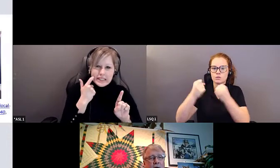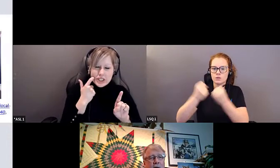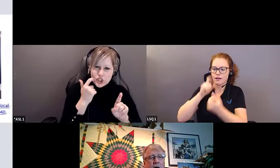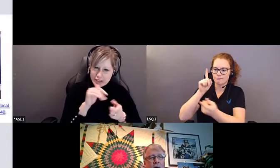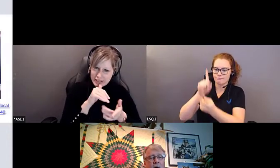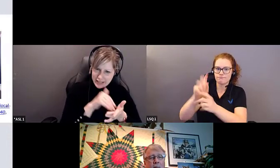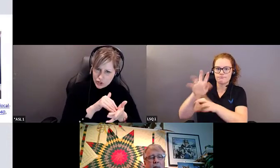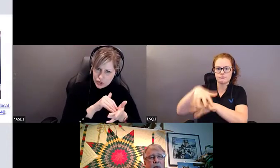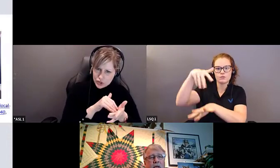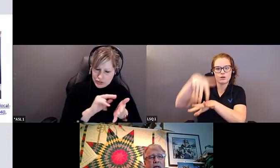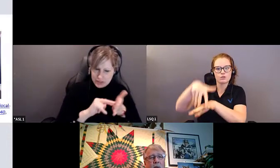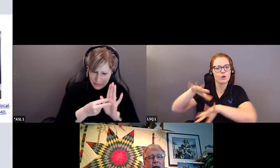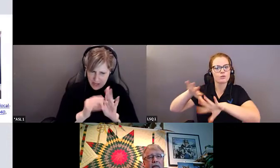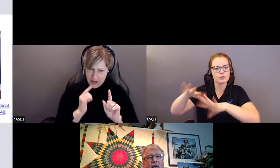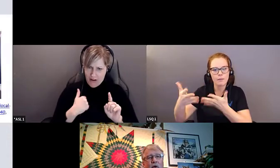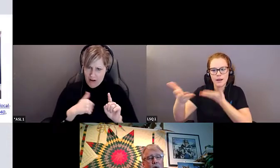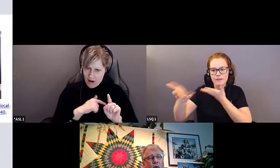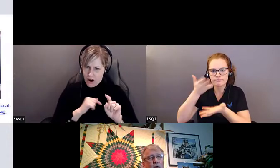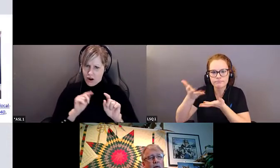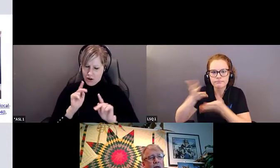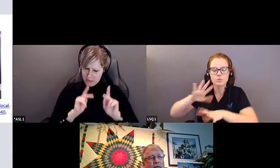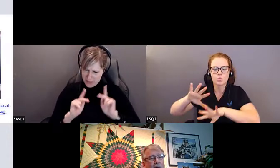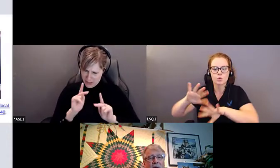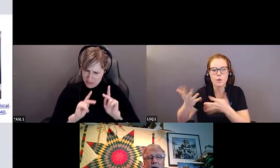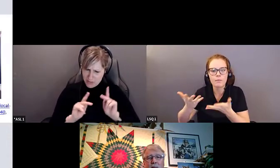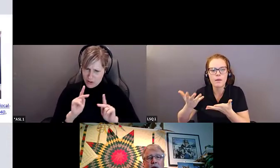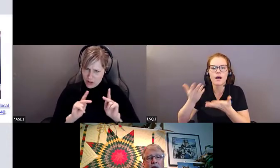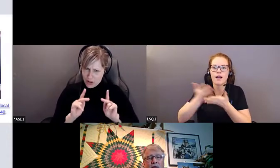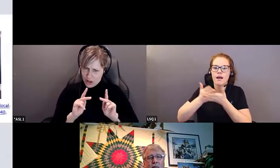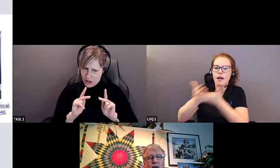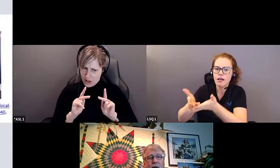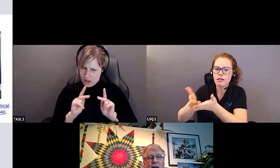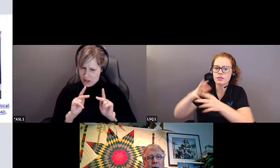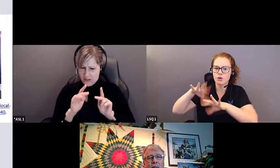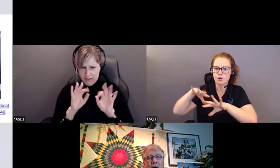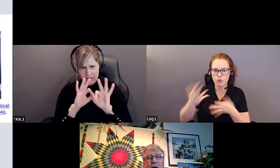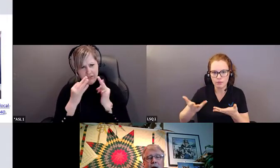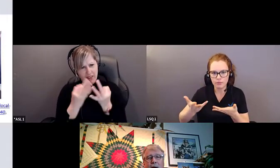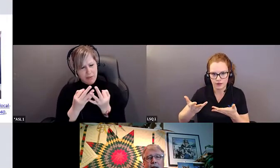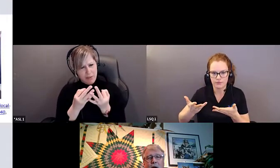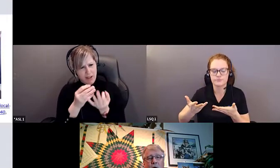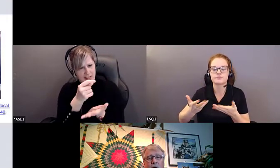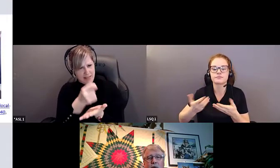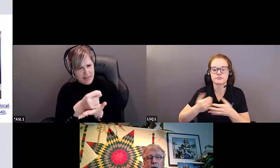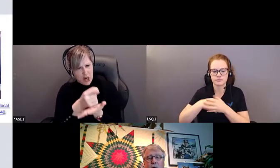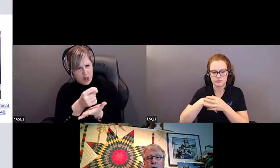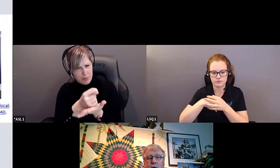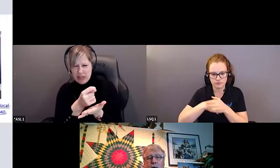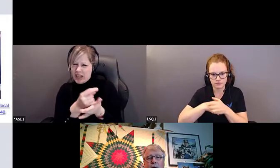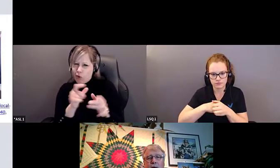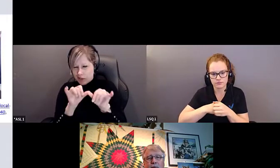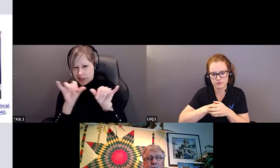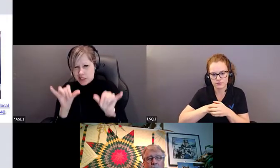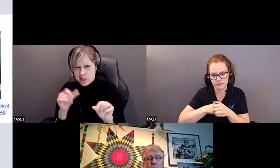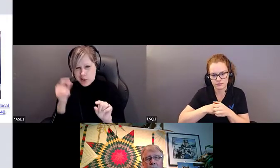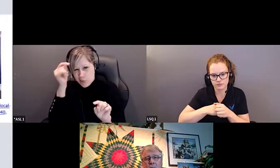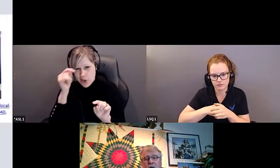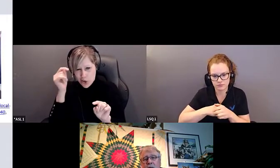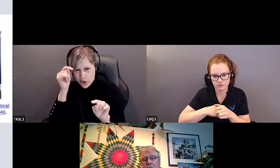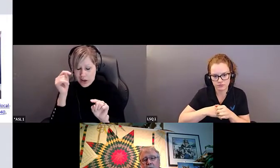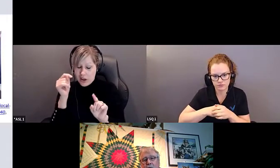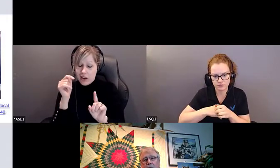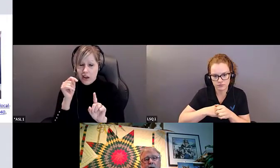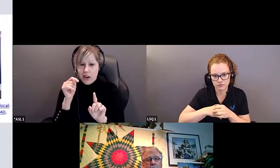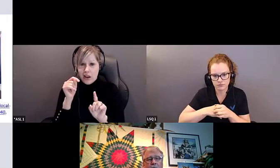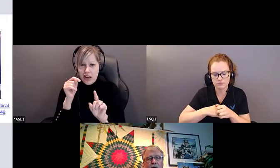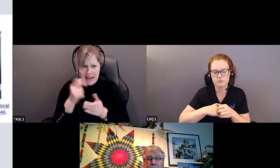to train our people in the ways to use family therapy or systems theory in order to help people